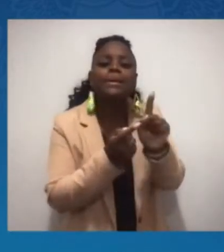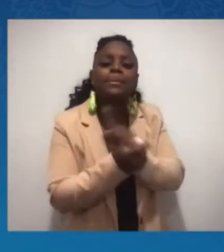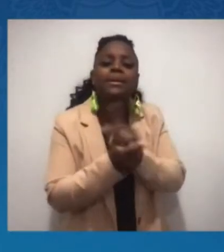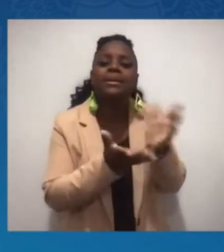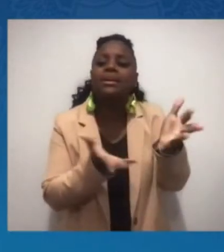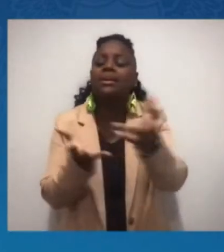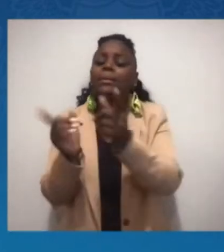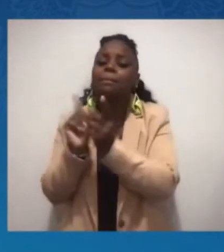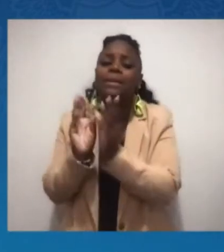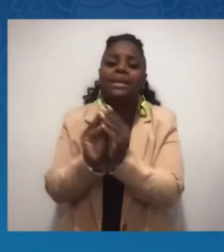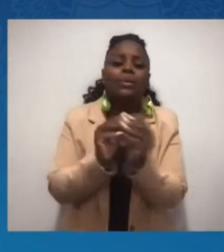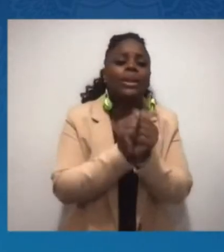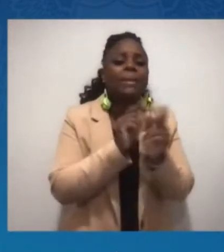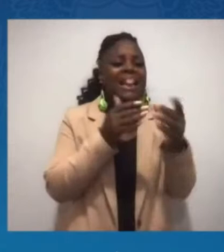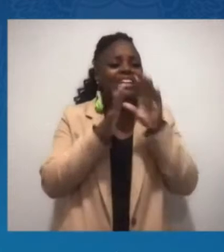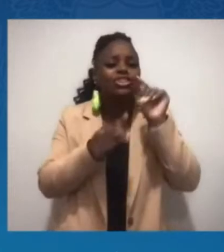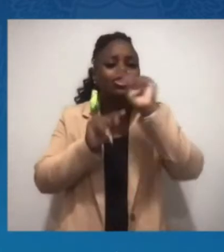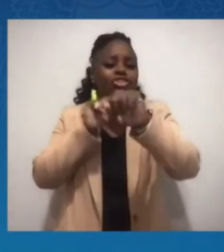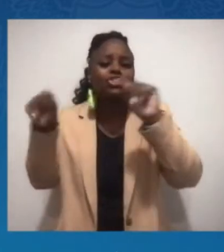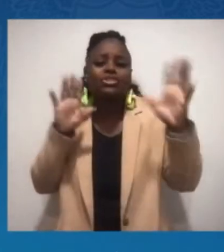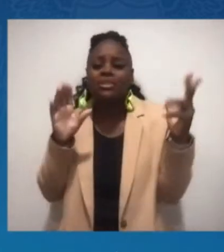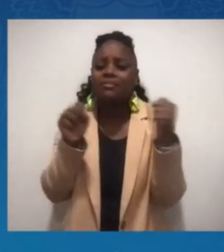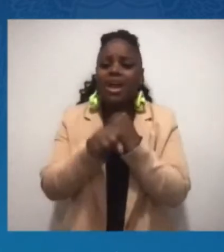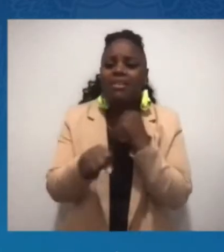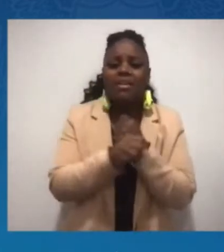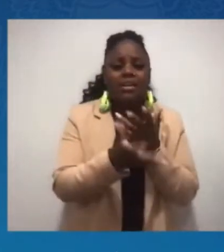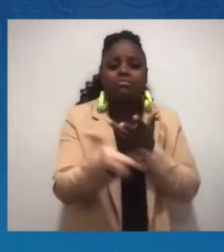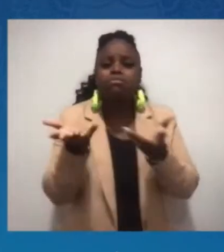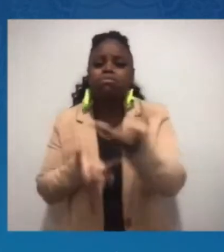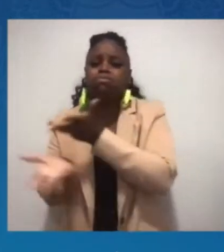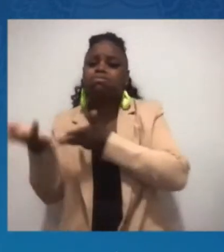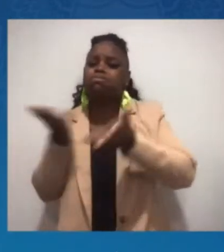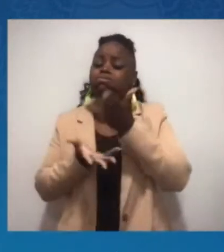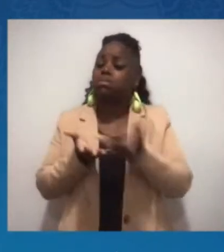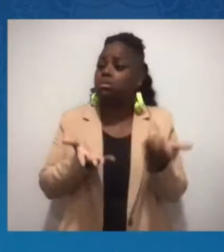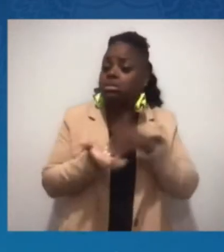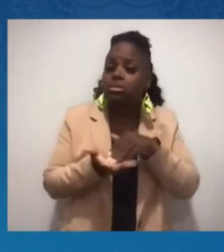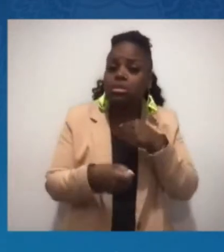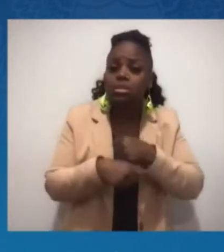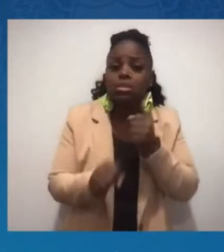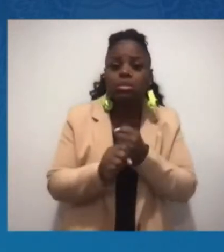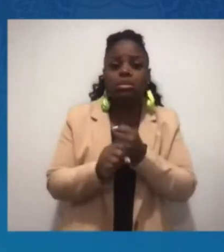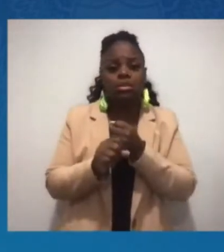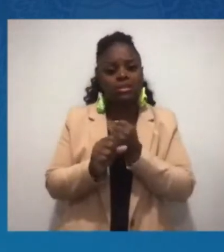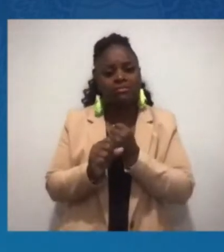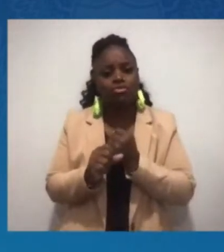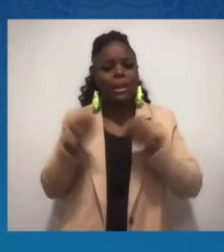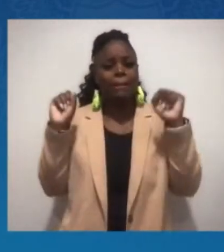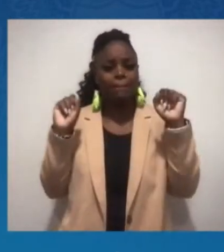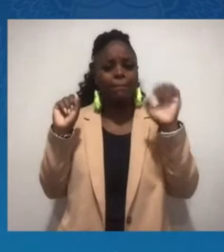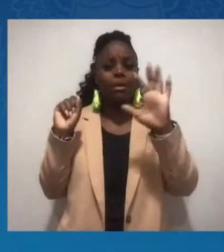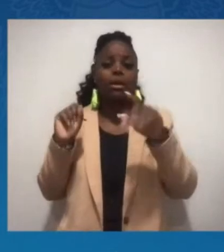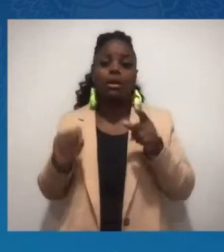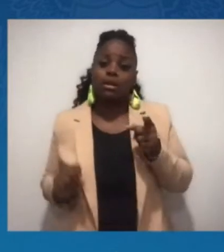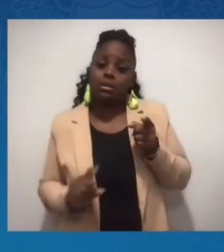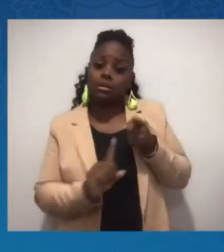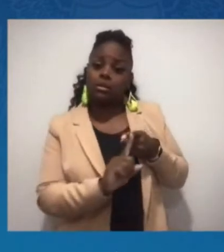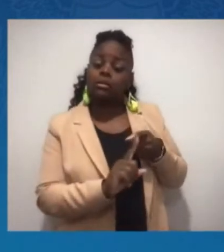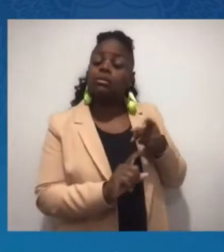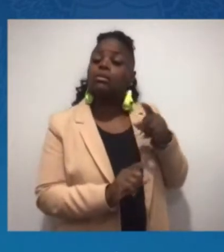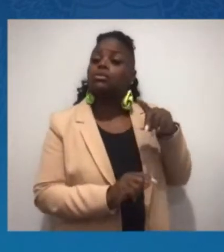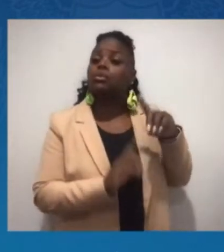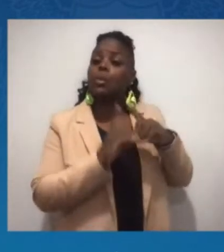a whole of government effort, including cabinet members and policy experts from DOJ to HHS, and marshaling resources